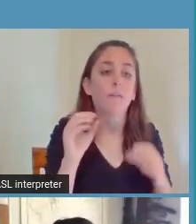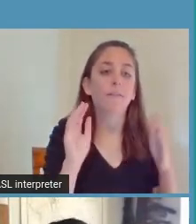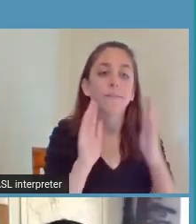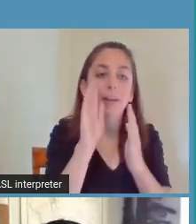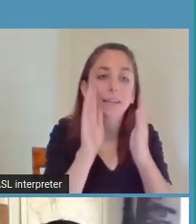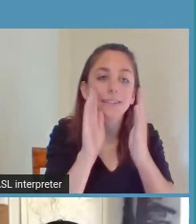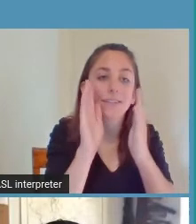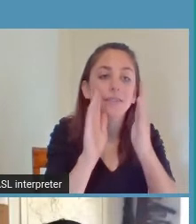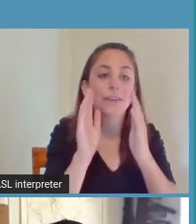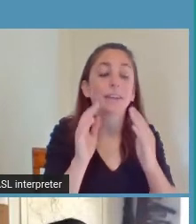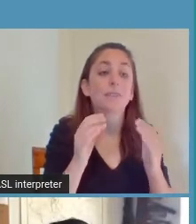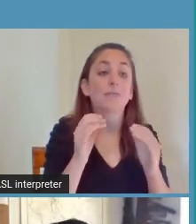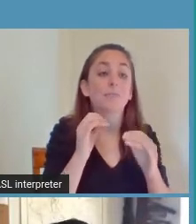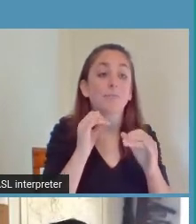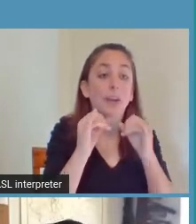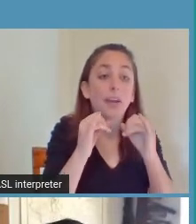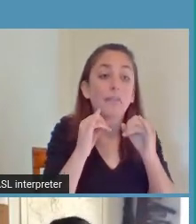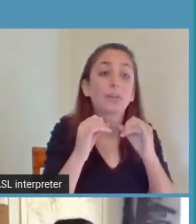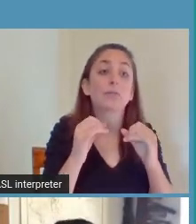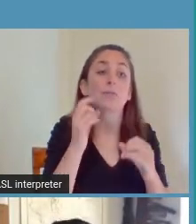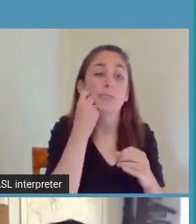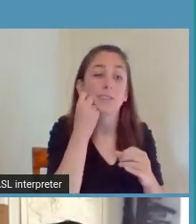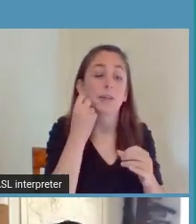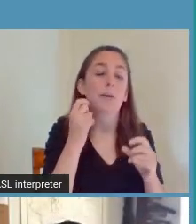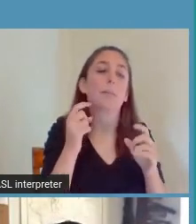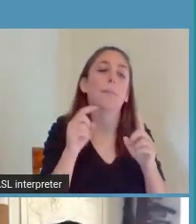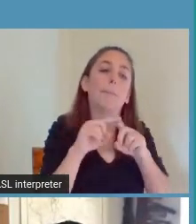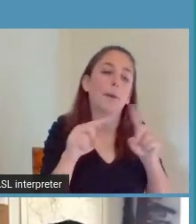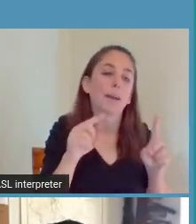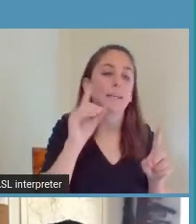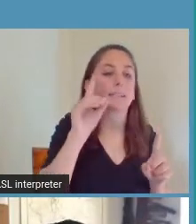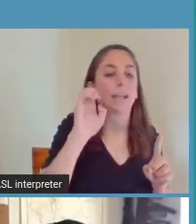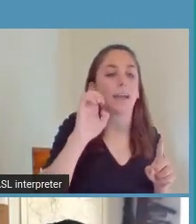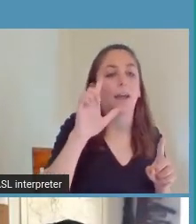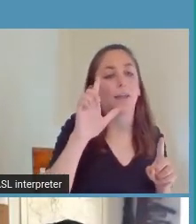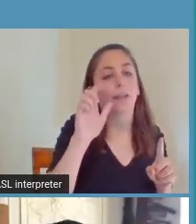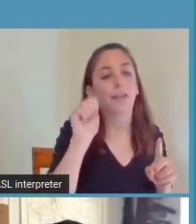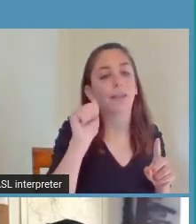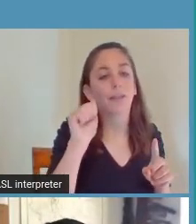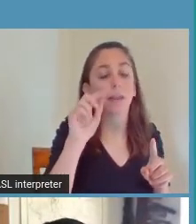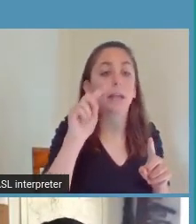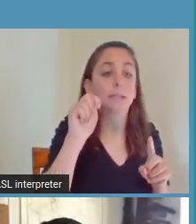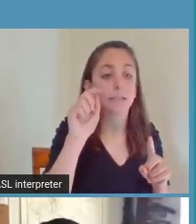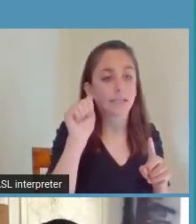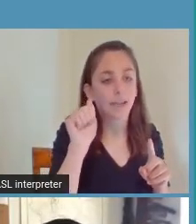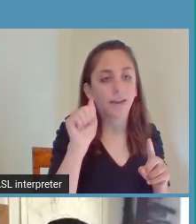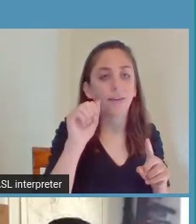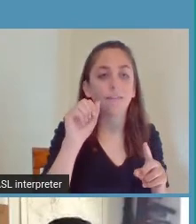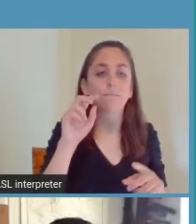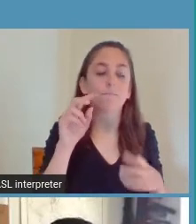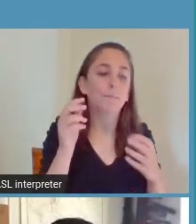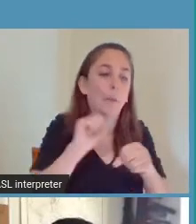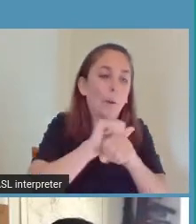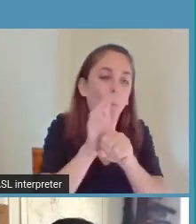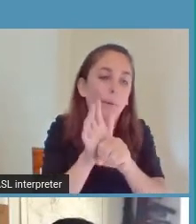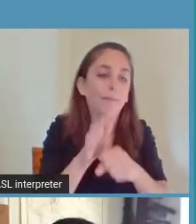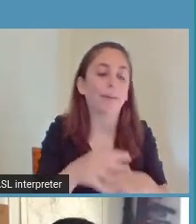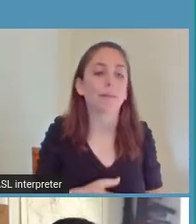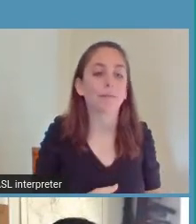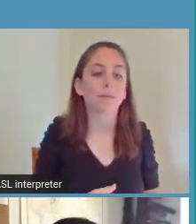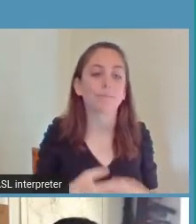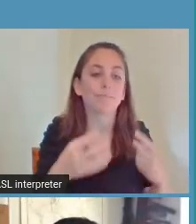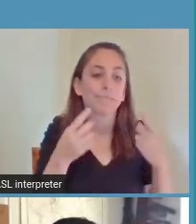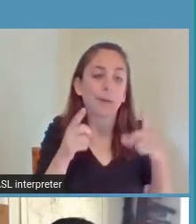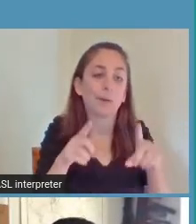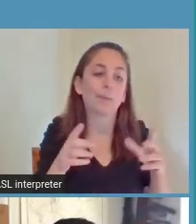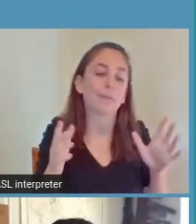popping up, we've sort of backed off on that again and gone back to some of the Zencaster use.